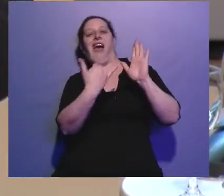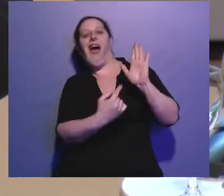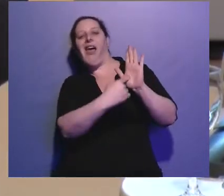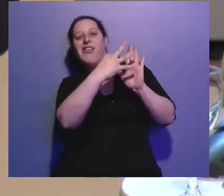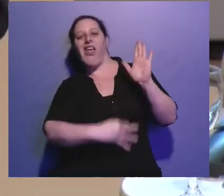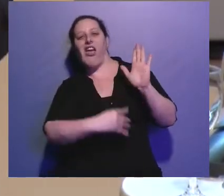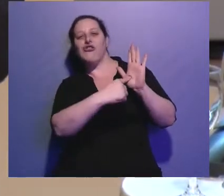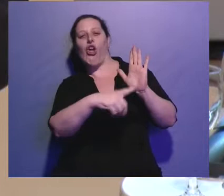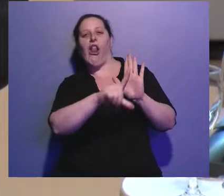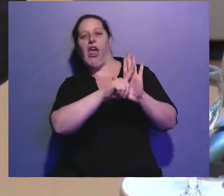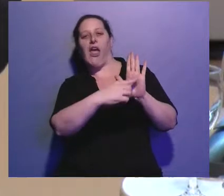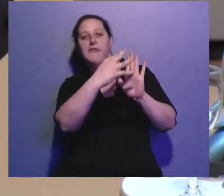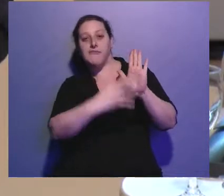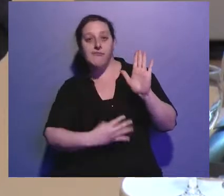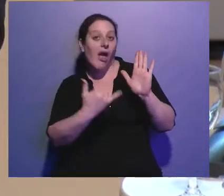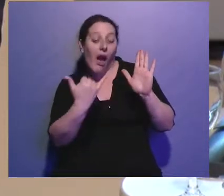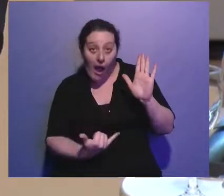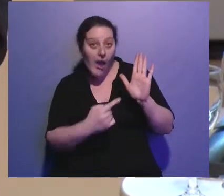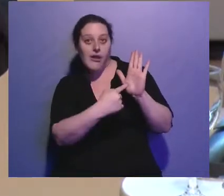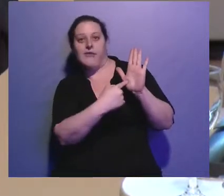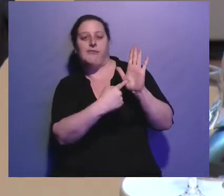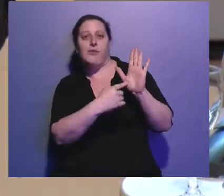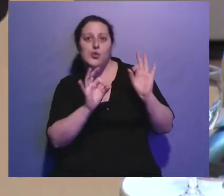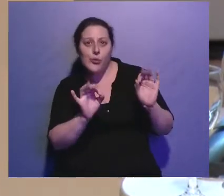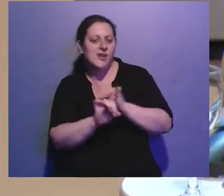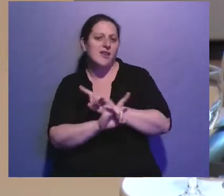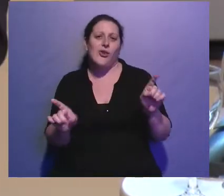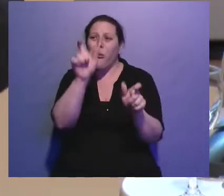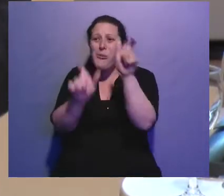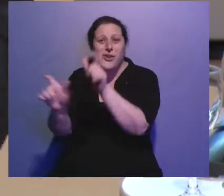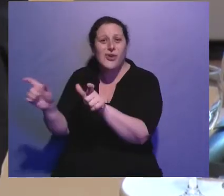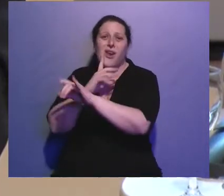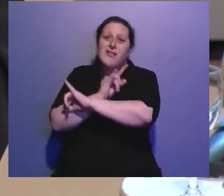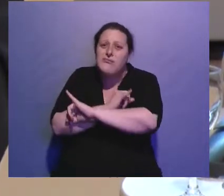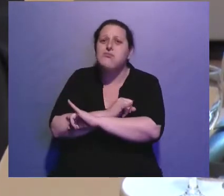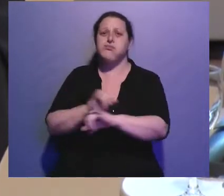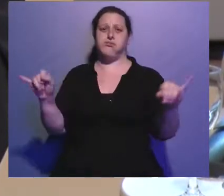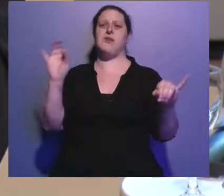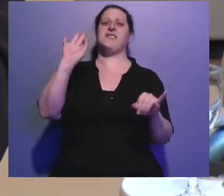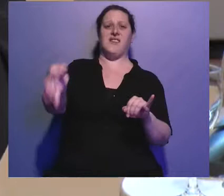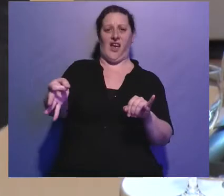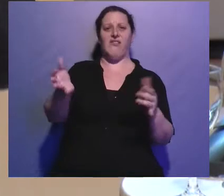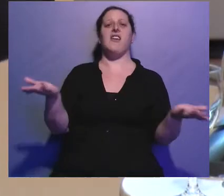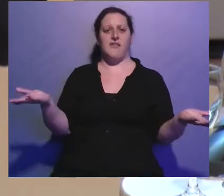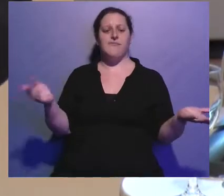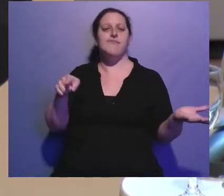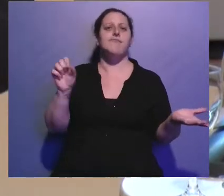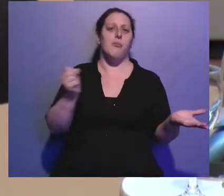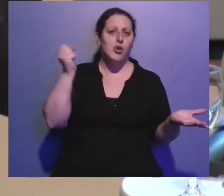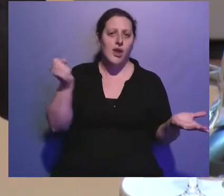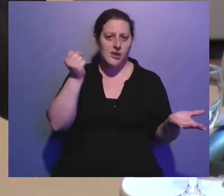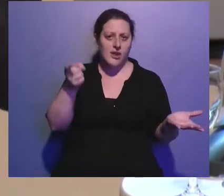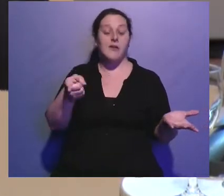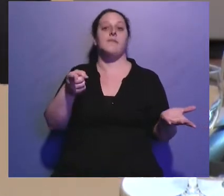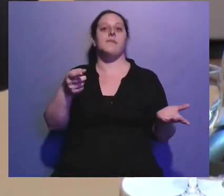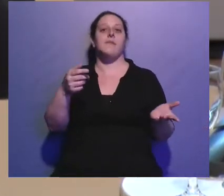the population. It is not enough to have a legal text if people have no